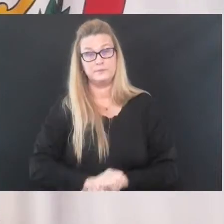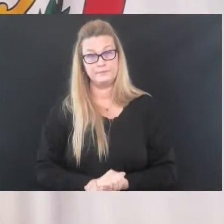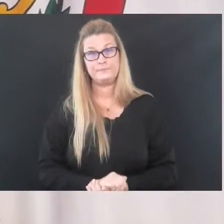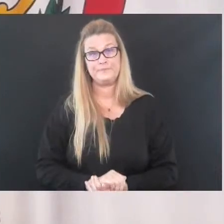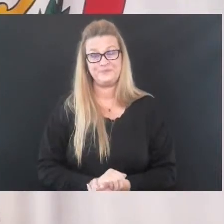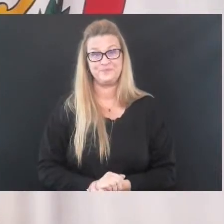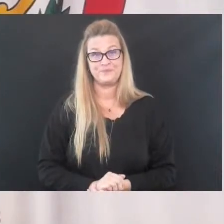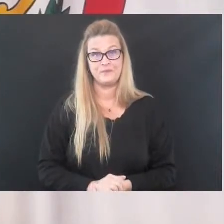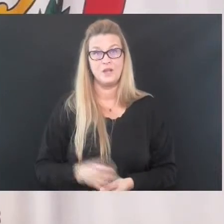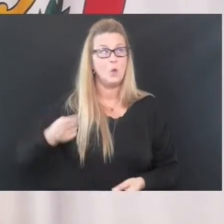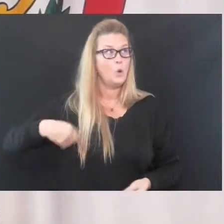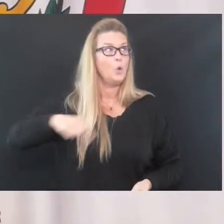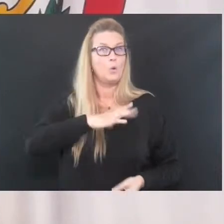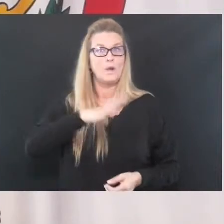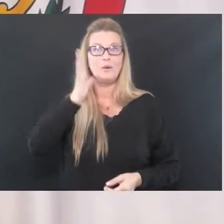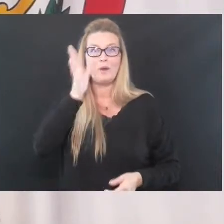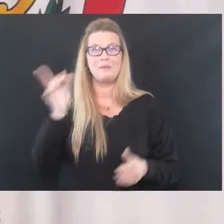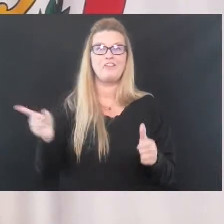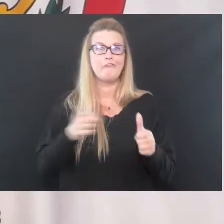we'll be the first state